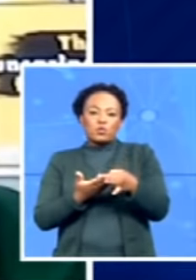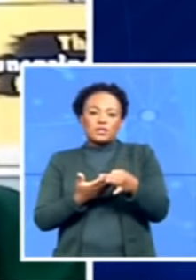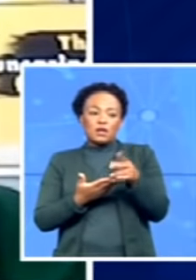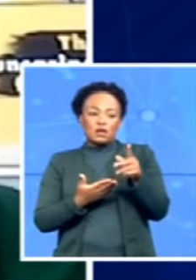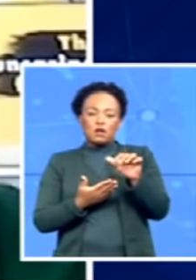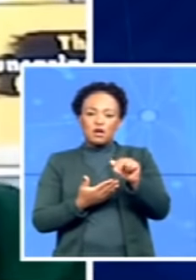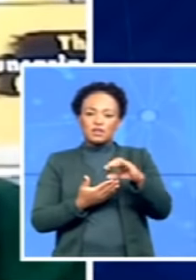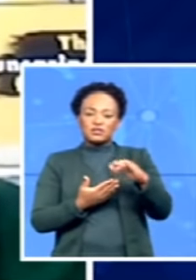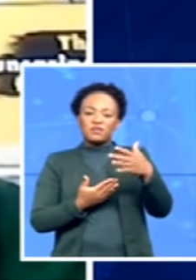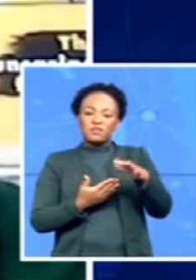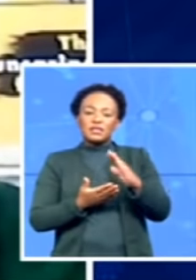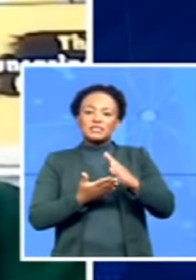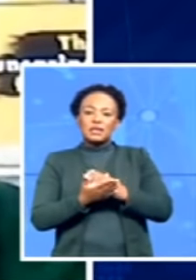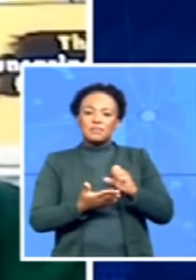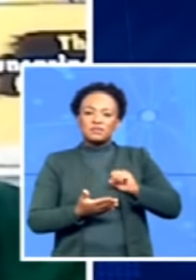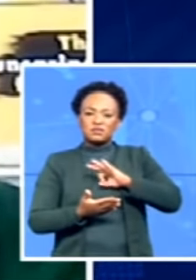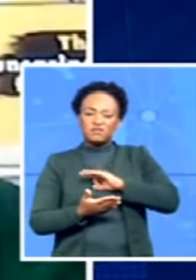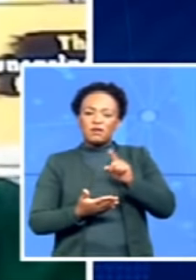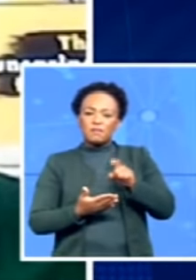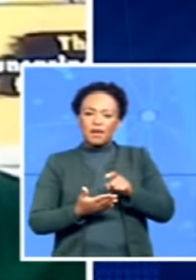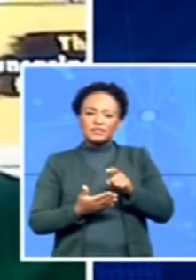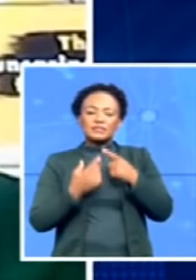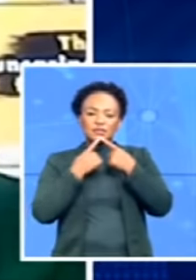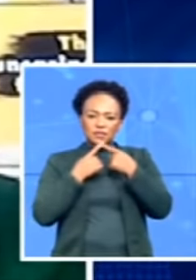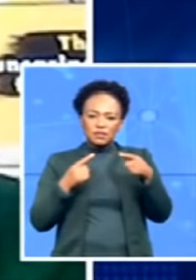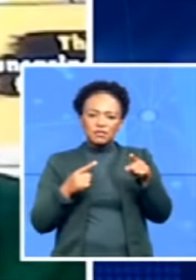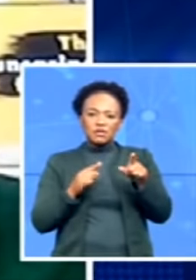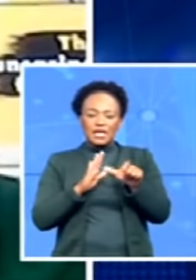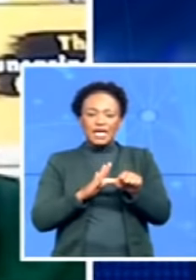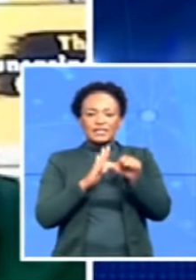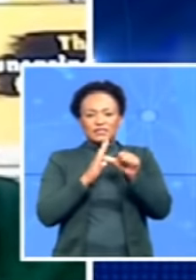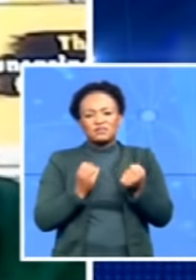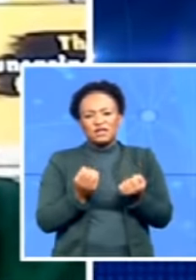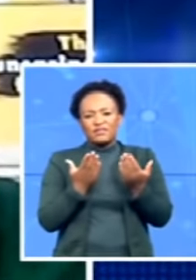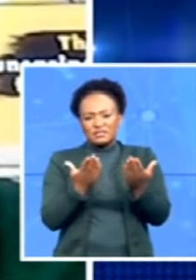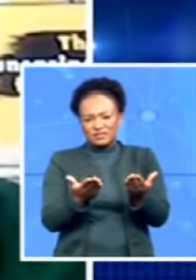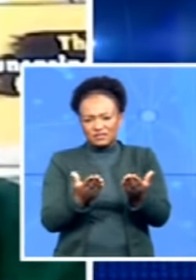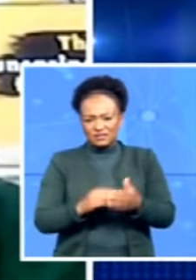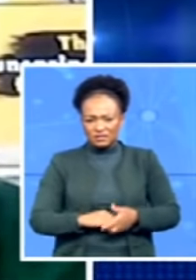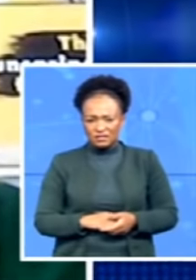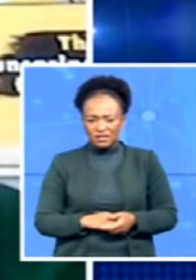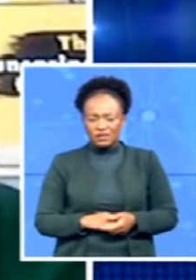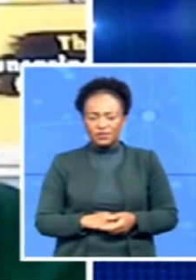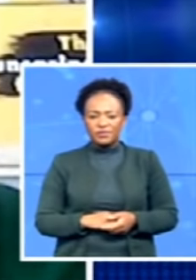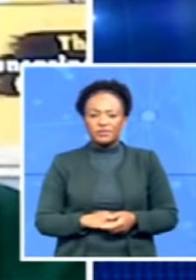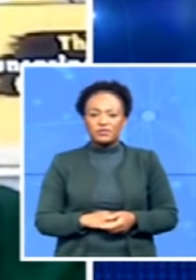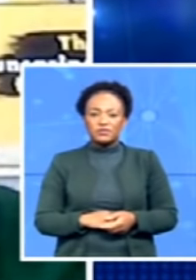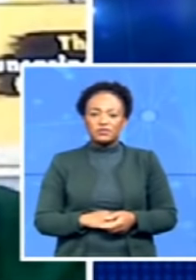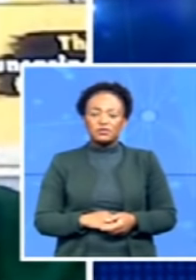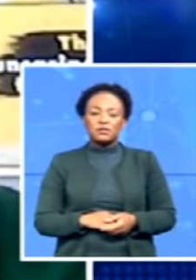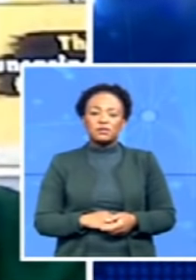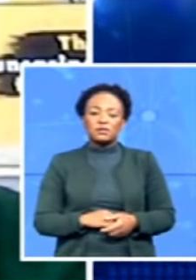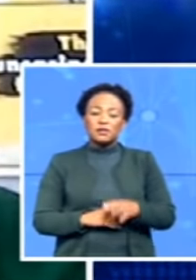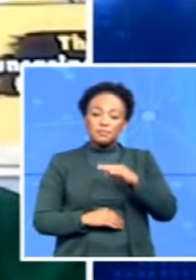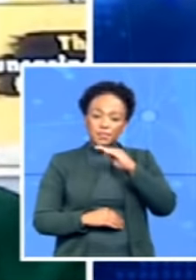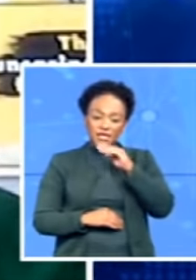complement declared essential services. This would mean they would continue to function more, especially